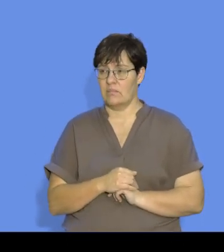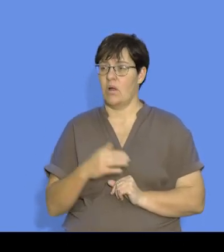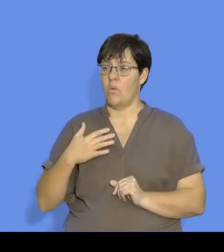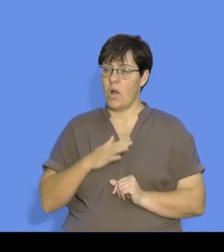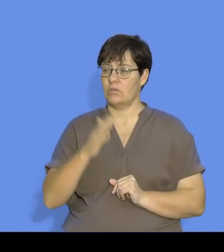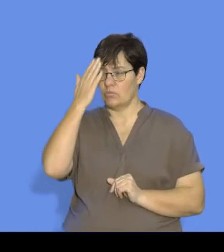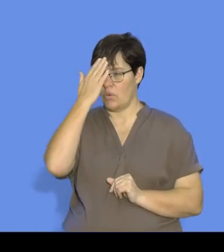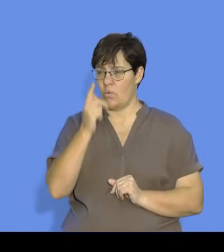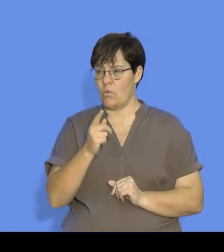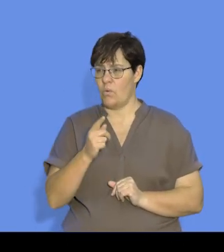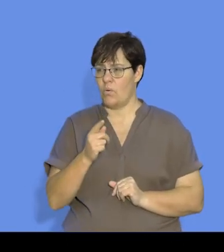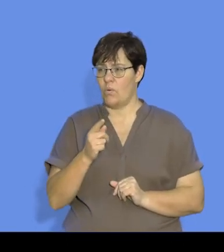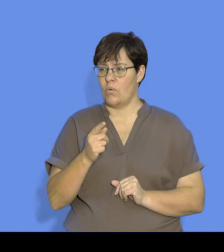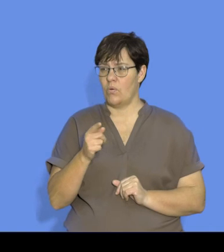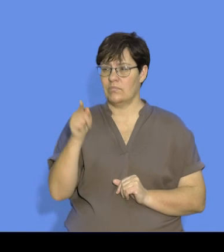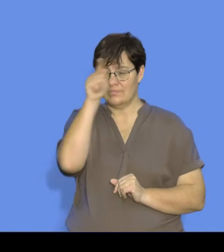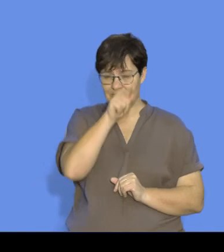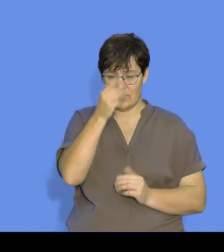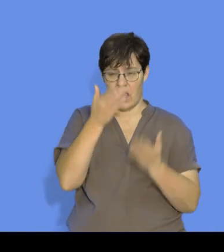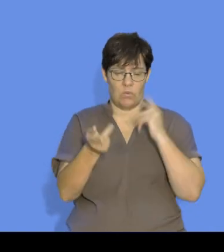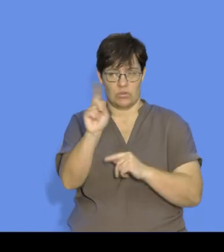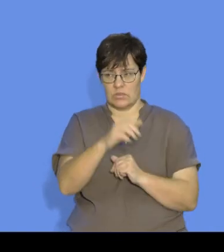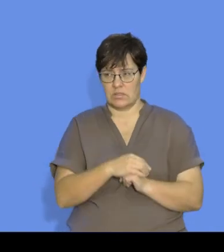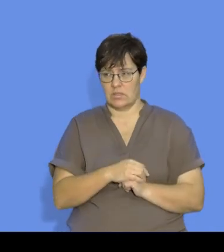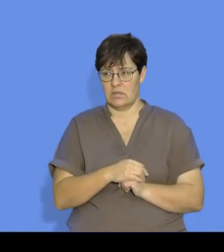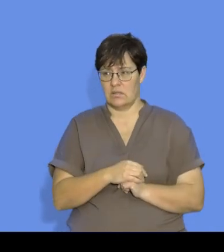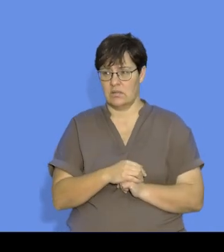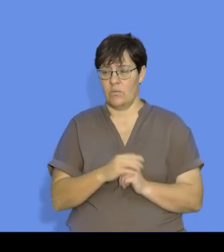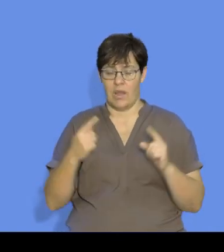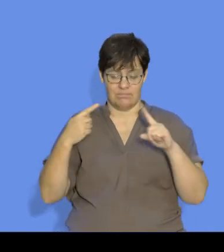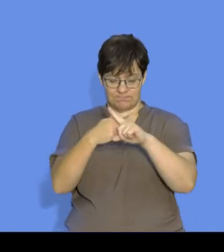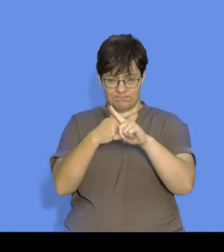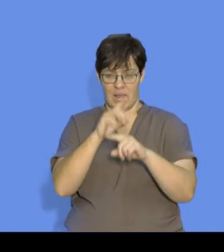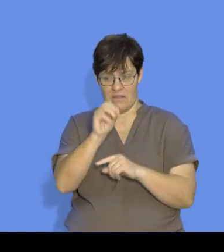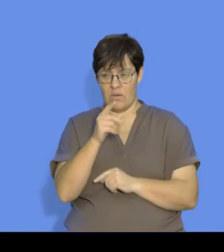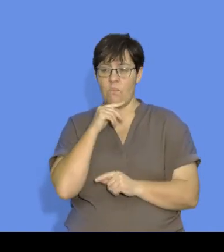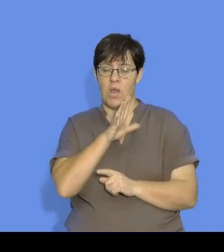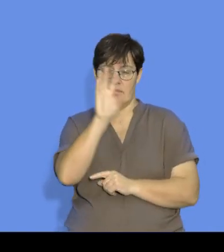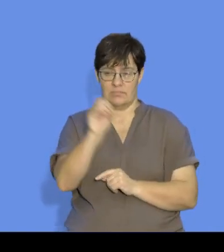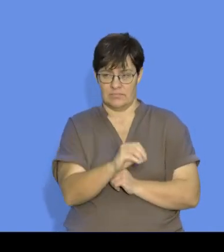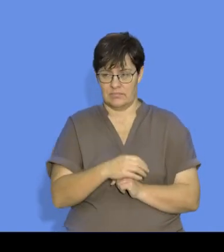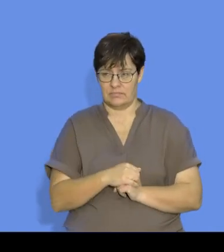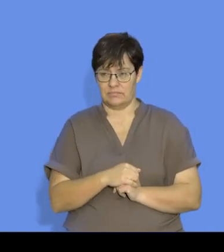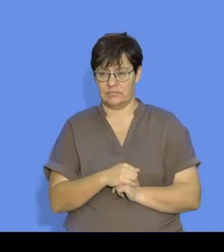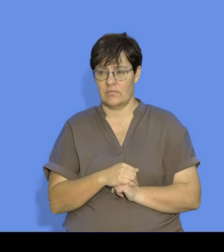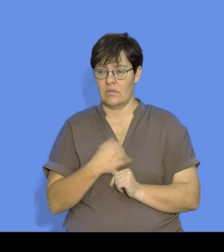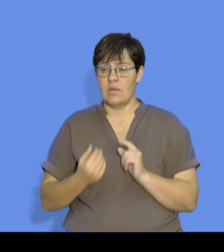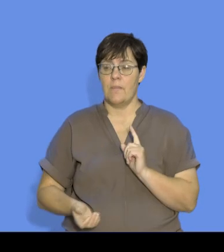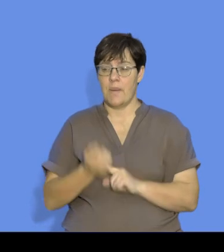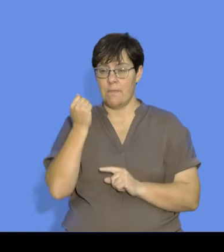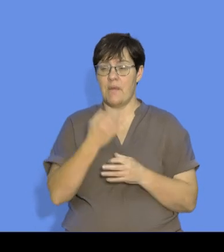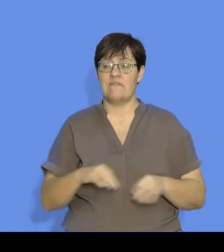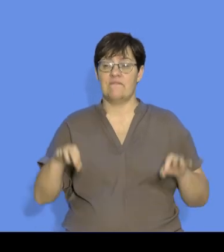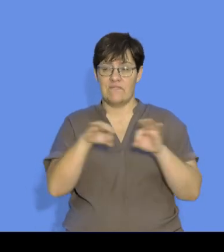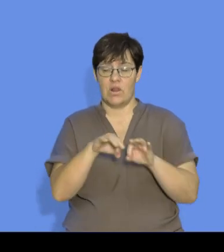particular graph where I want to know what this equation is, which is where they're intersecting there, right? So in